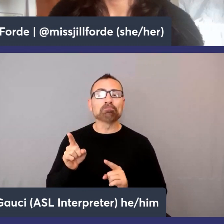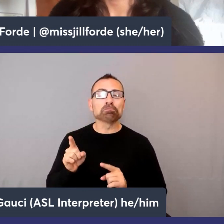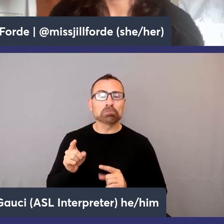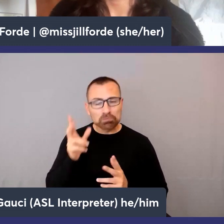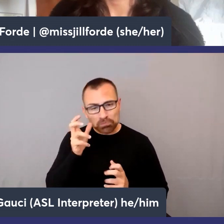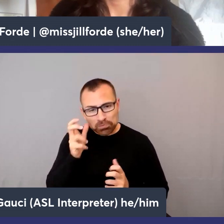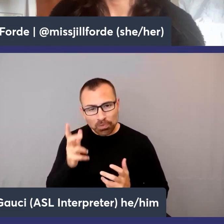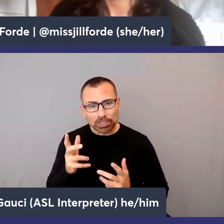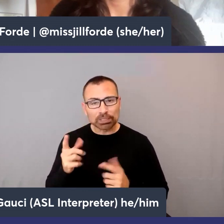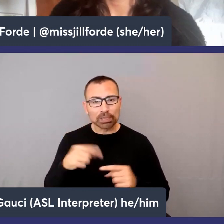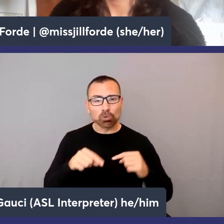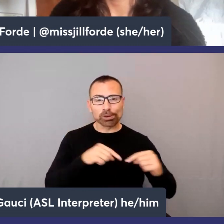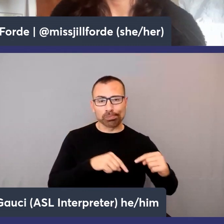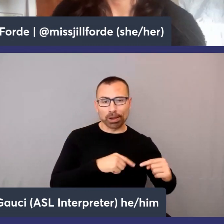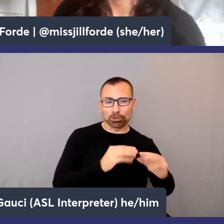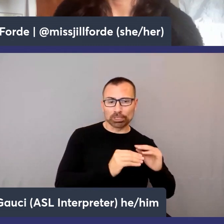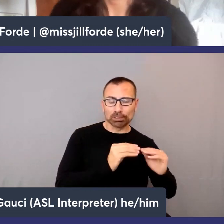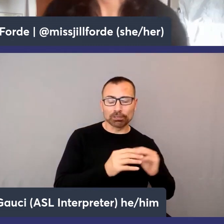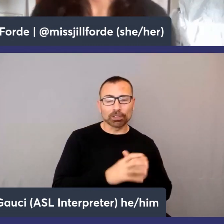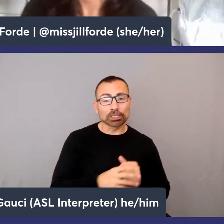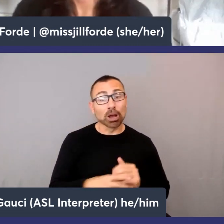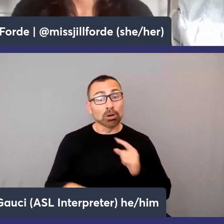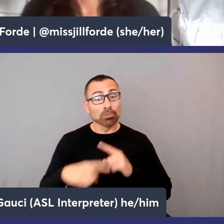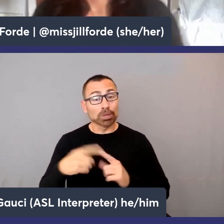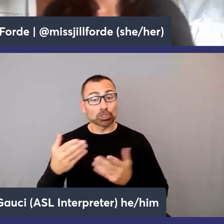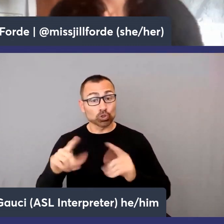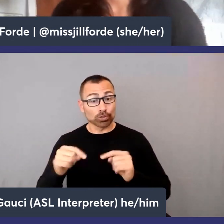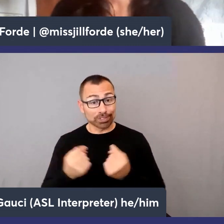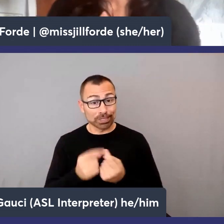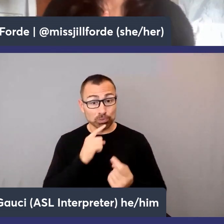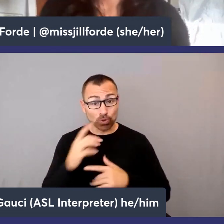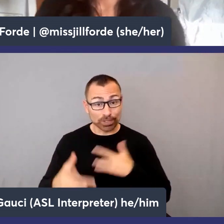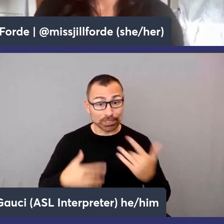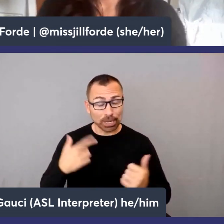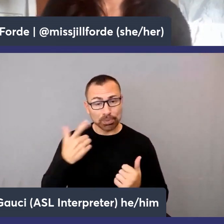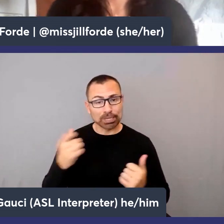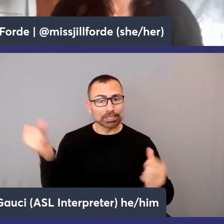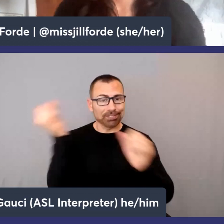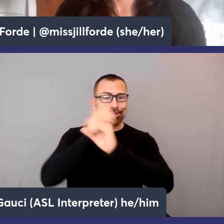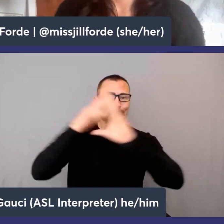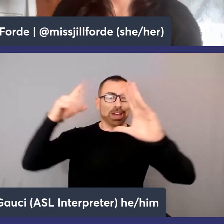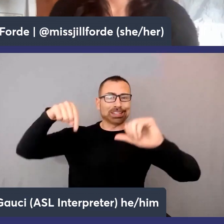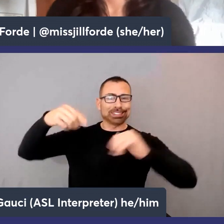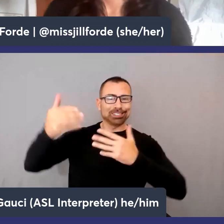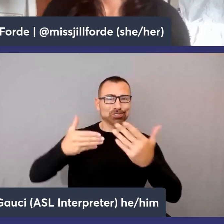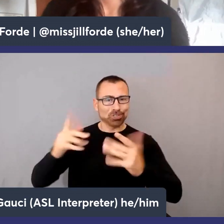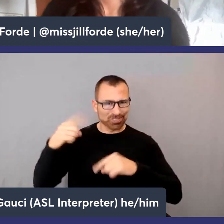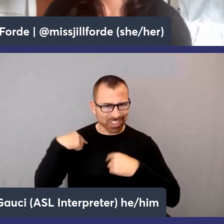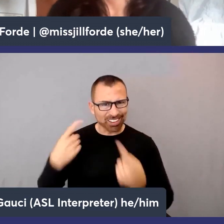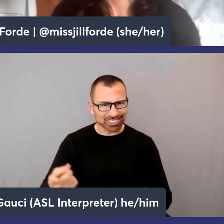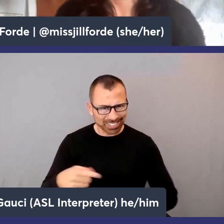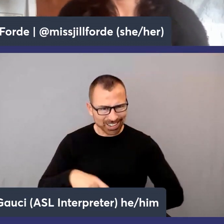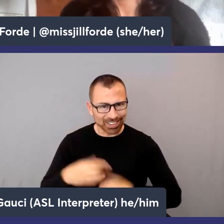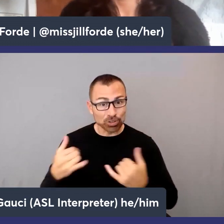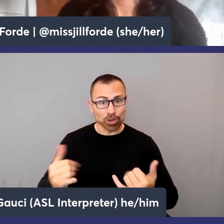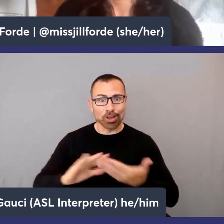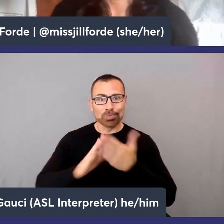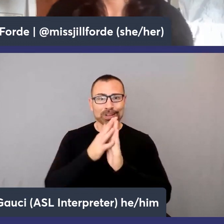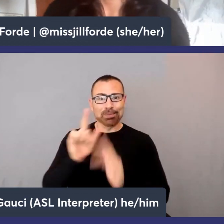teams supercharged up as well because they've imagined this service for quite some time. So now that it's live,